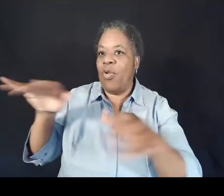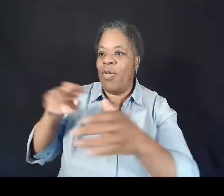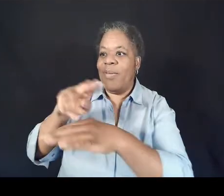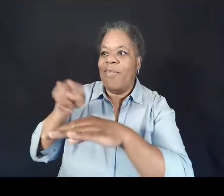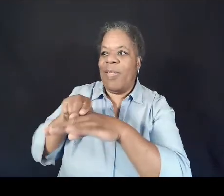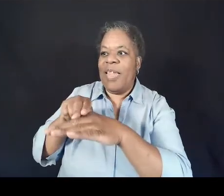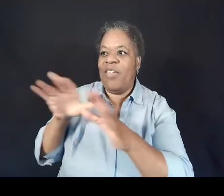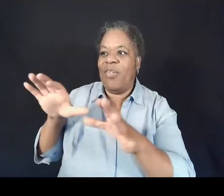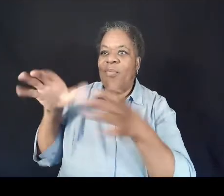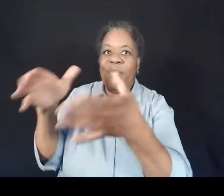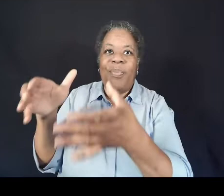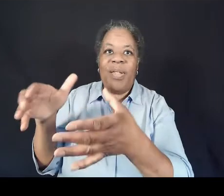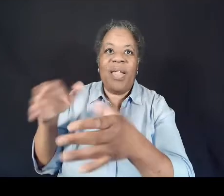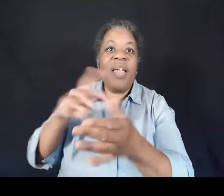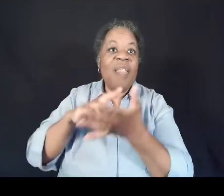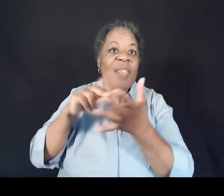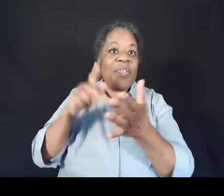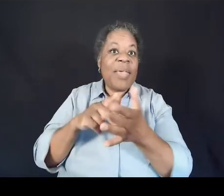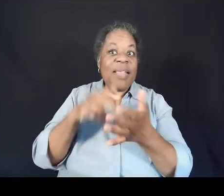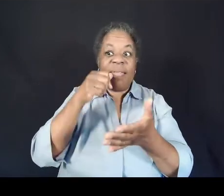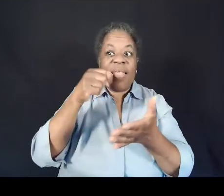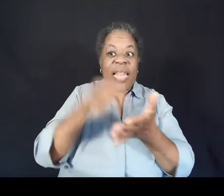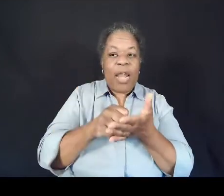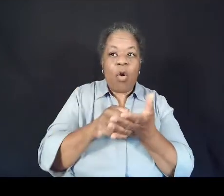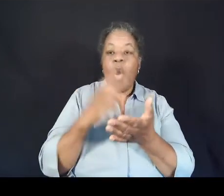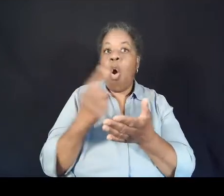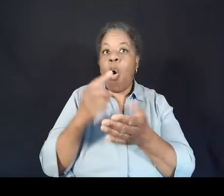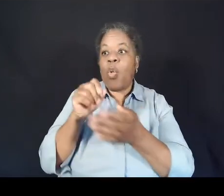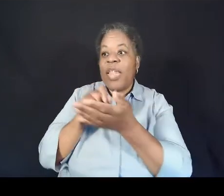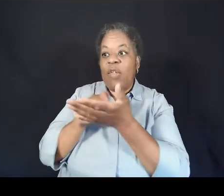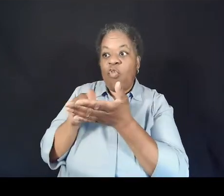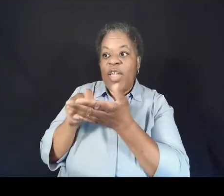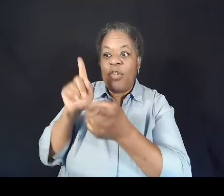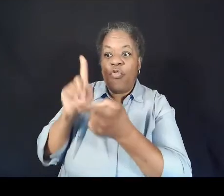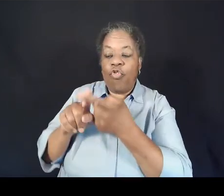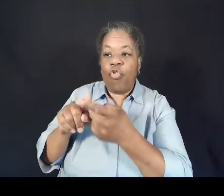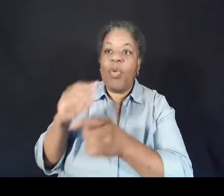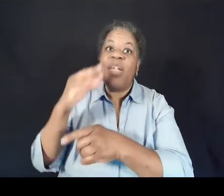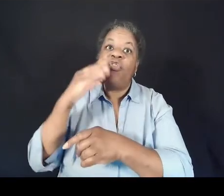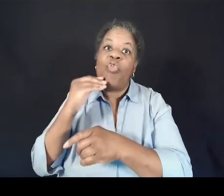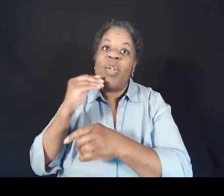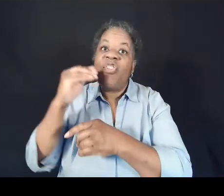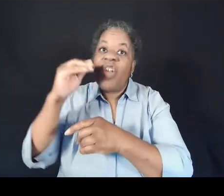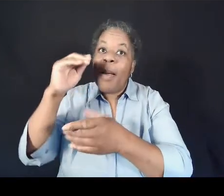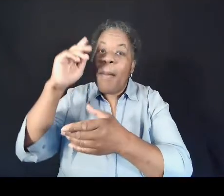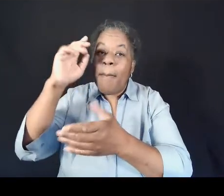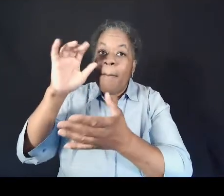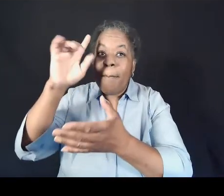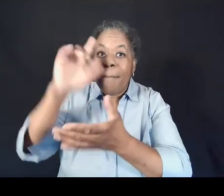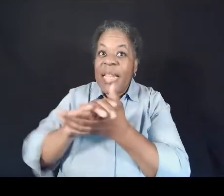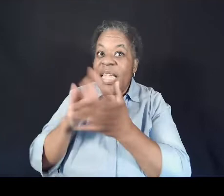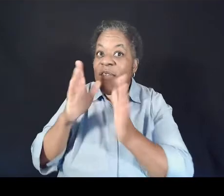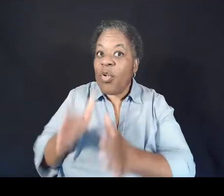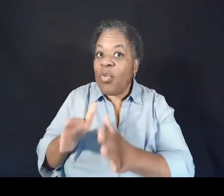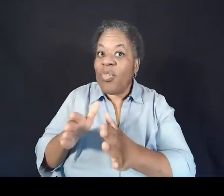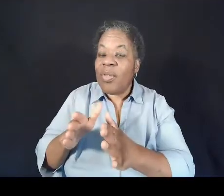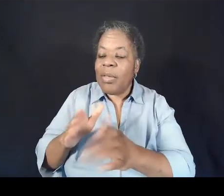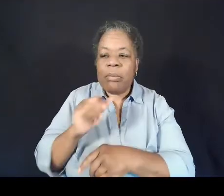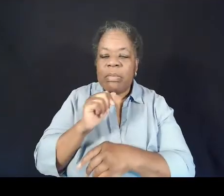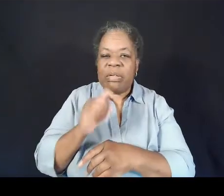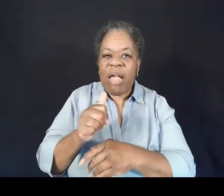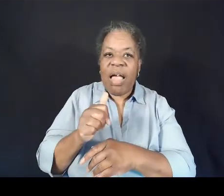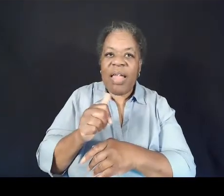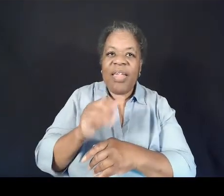Now, does this mean that the letter was written only to Jewish believers in Jesus? Probably not. James seems